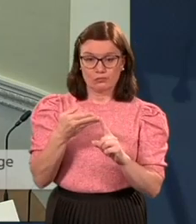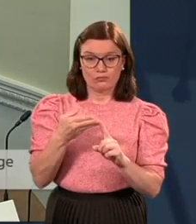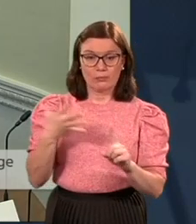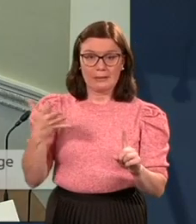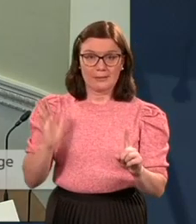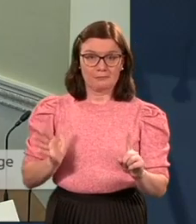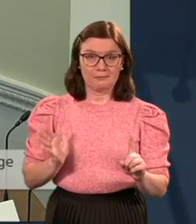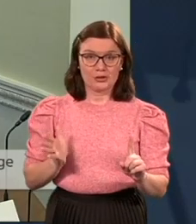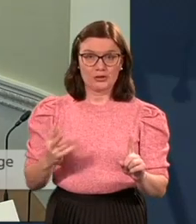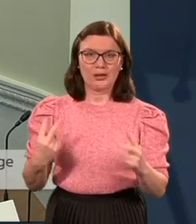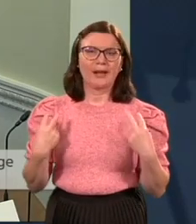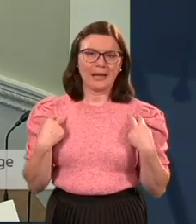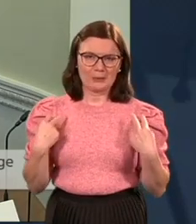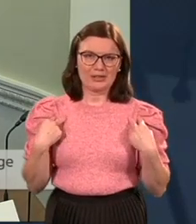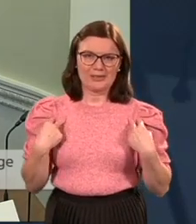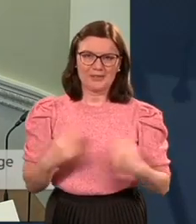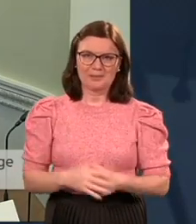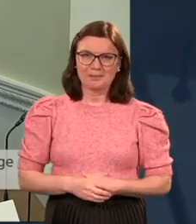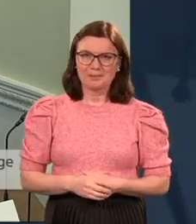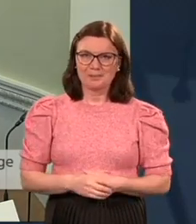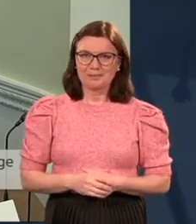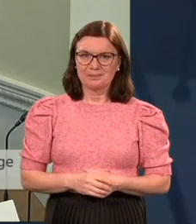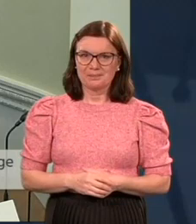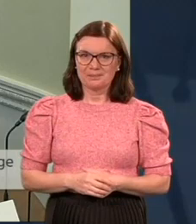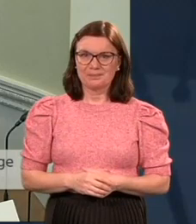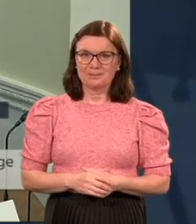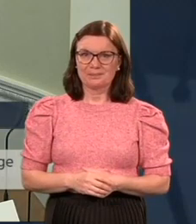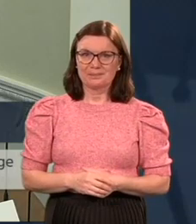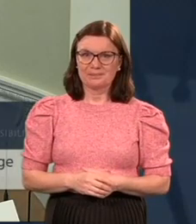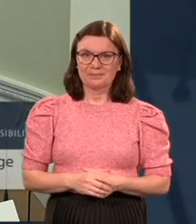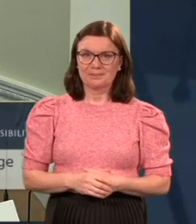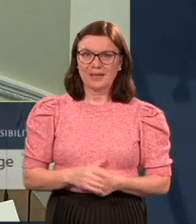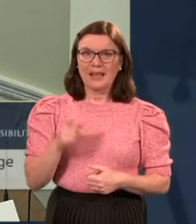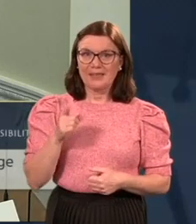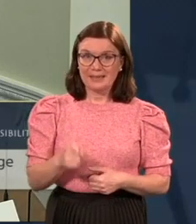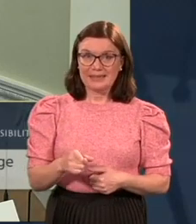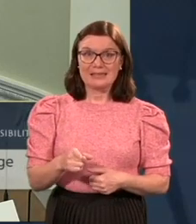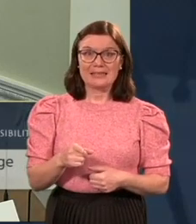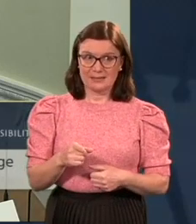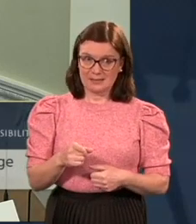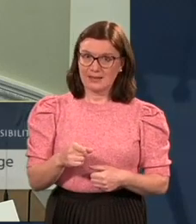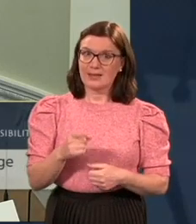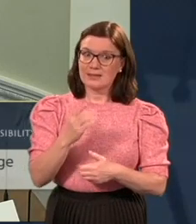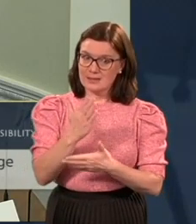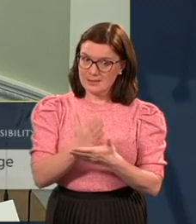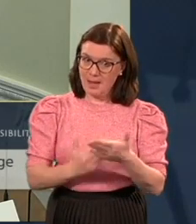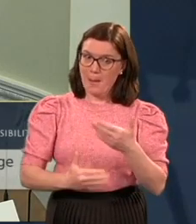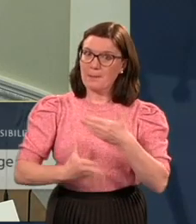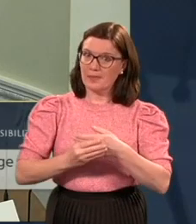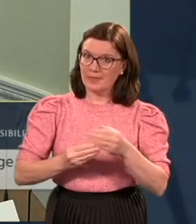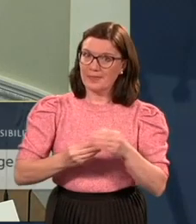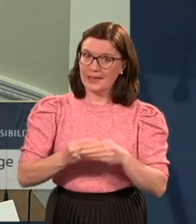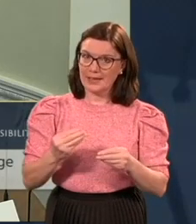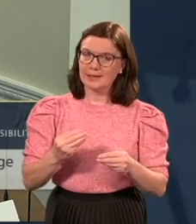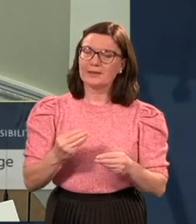recognised languages. And this is something to